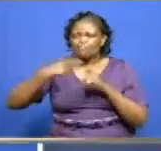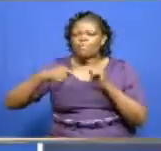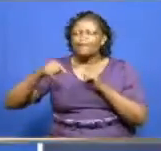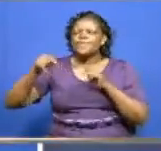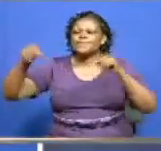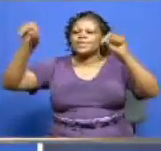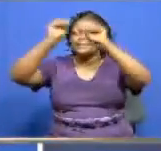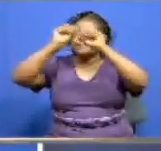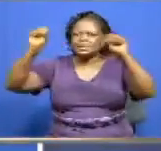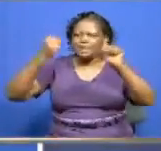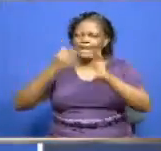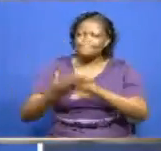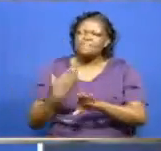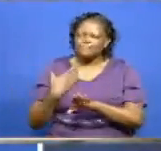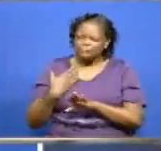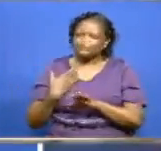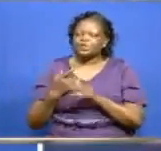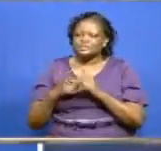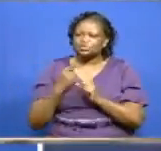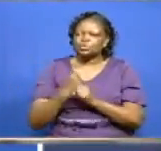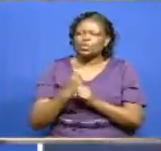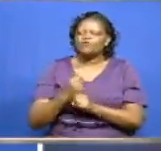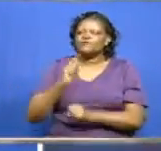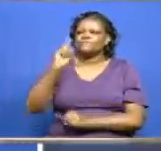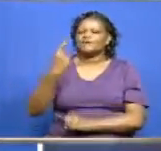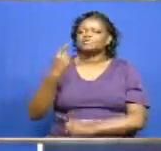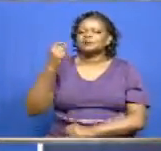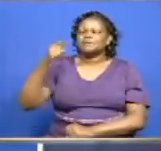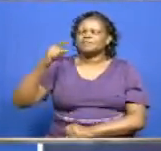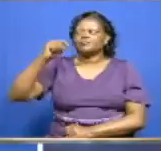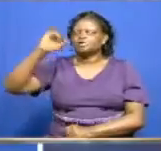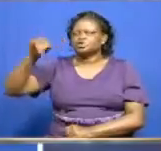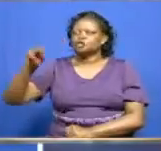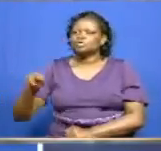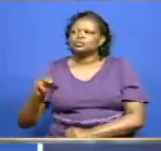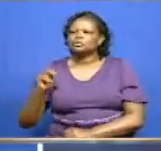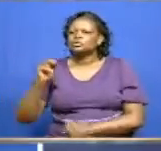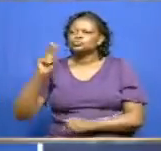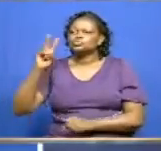Uhuru Kenyatta before coming into force from the 1st of January 2021.